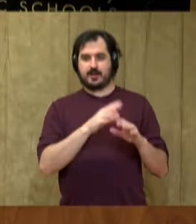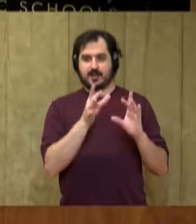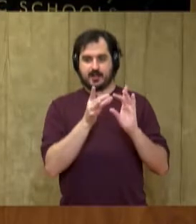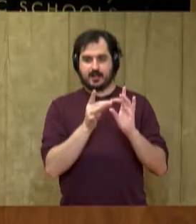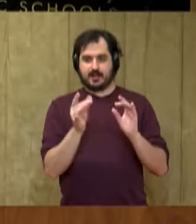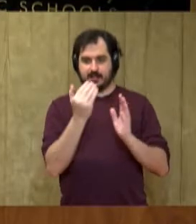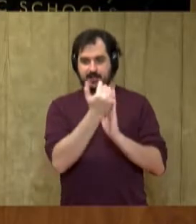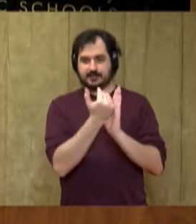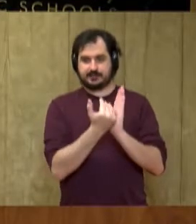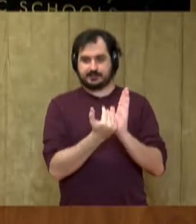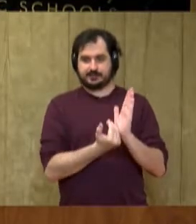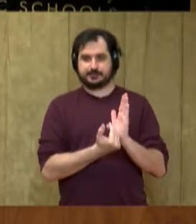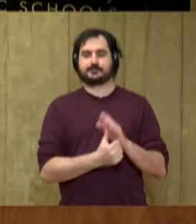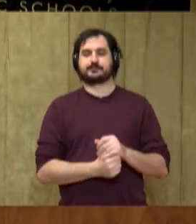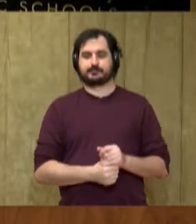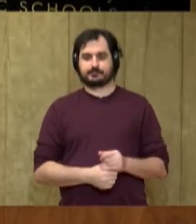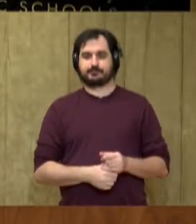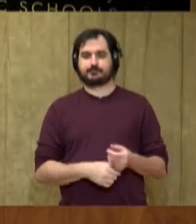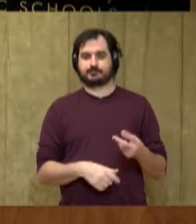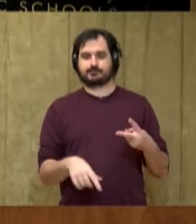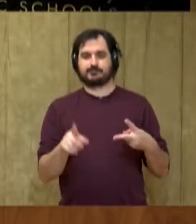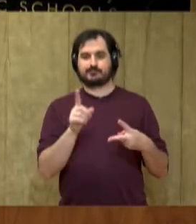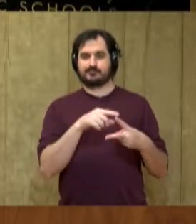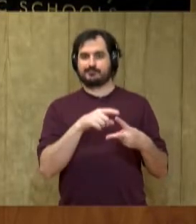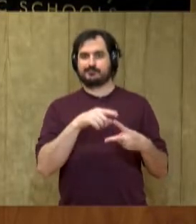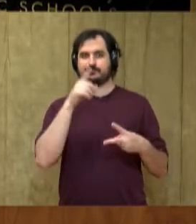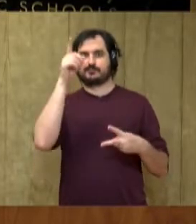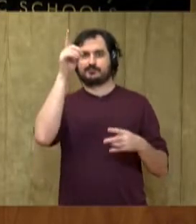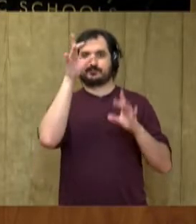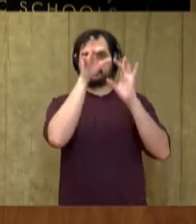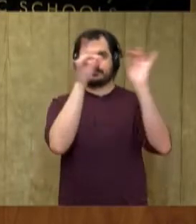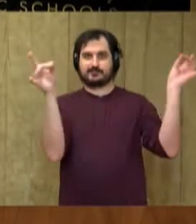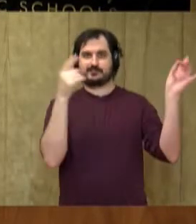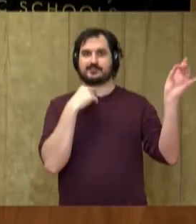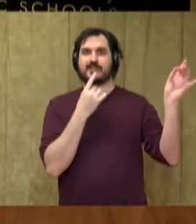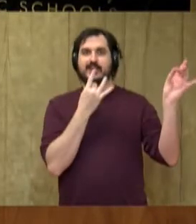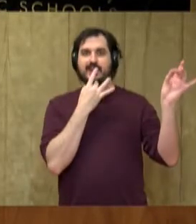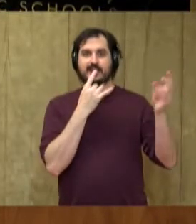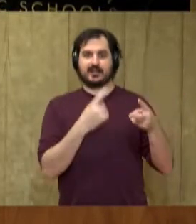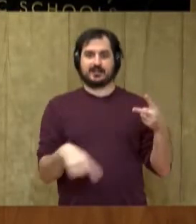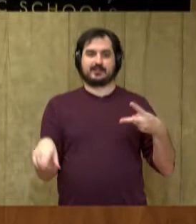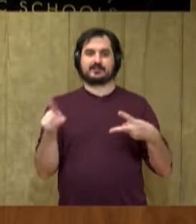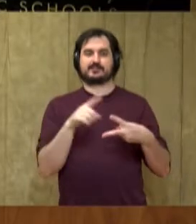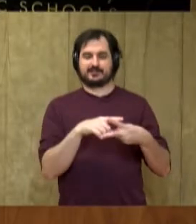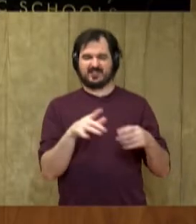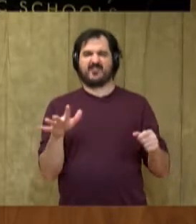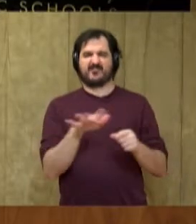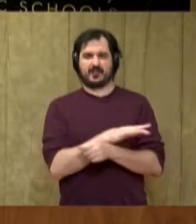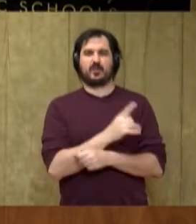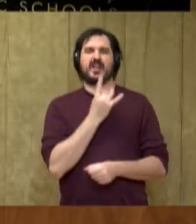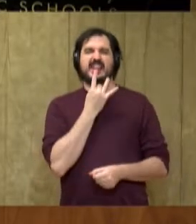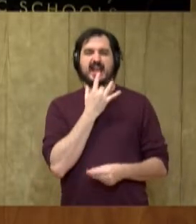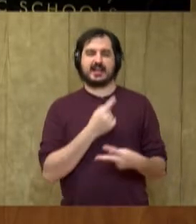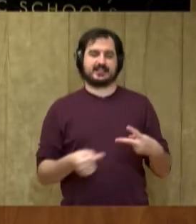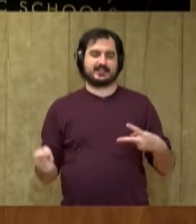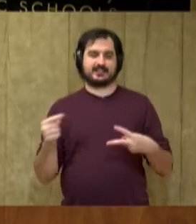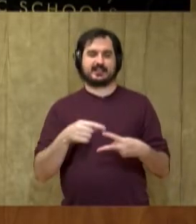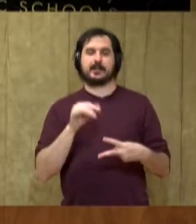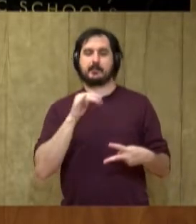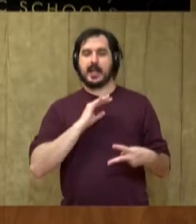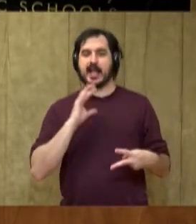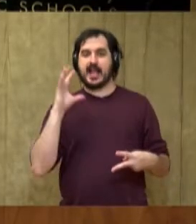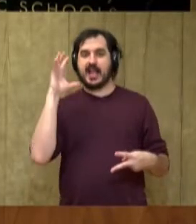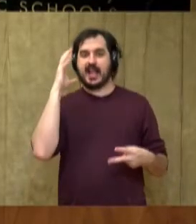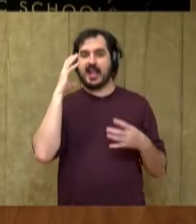choice has light. I would assume that illuminate would mean to fill with light. Good job. Or I would have an educated